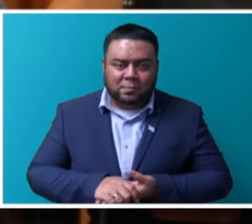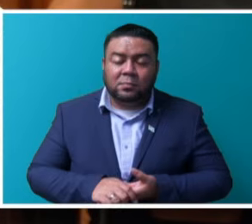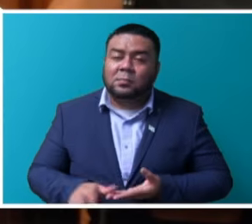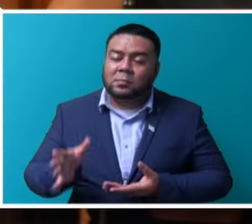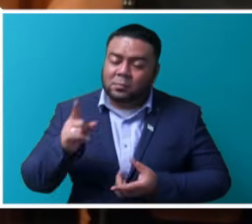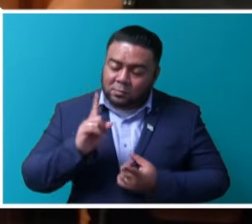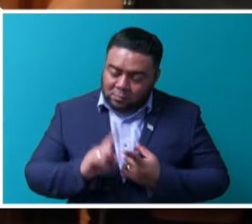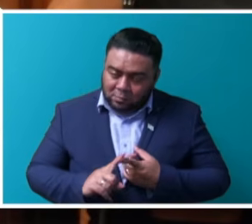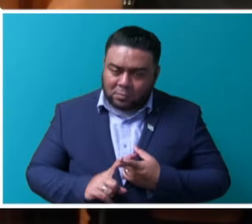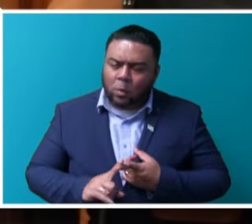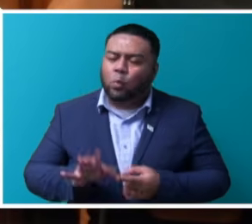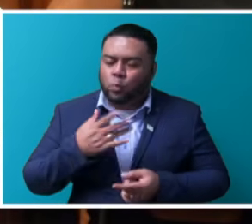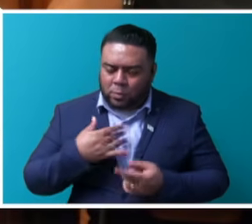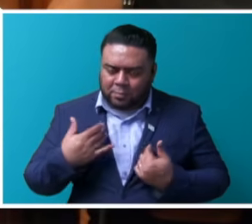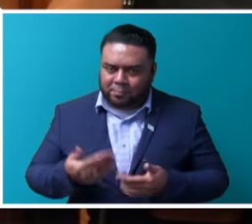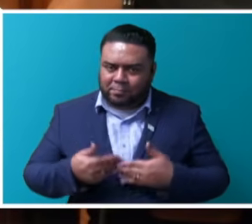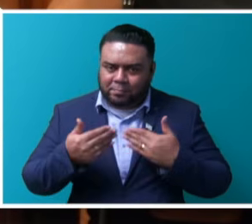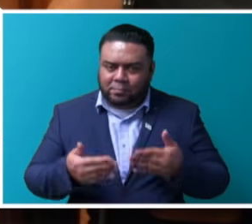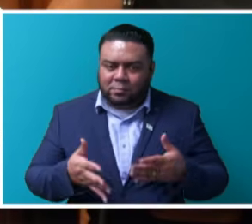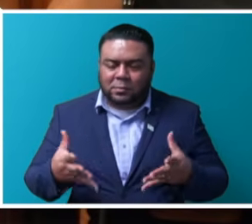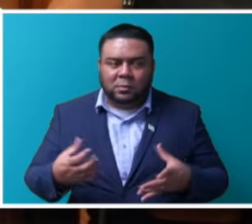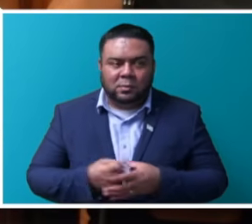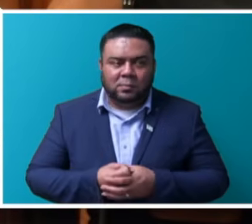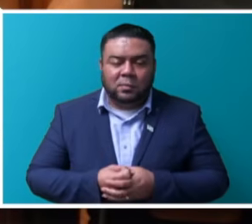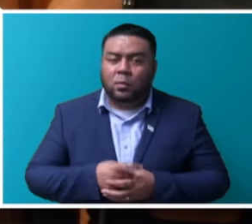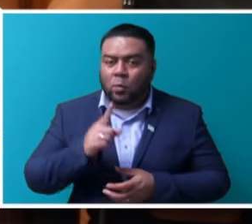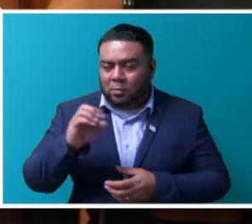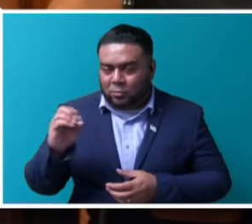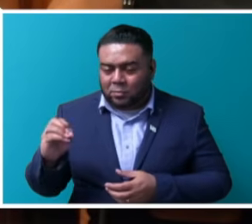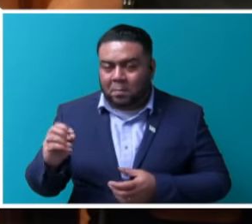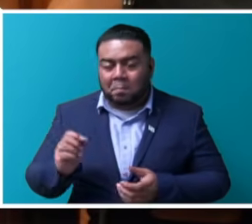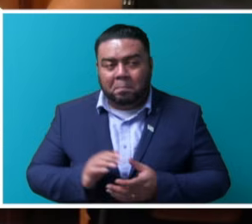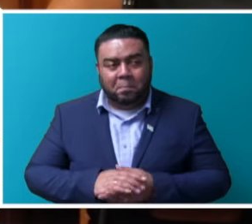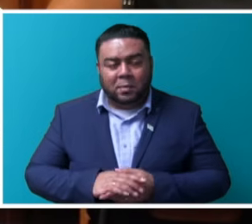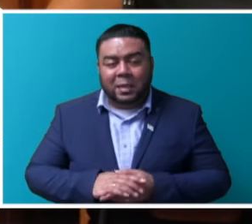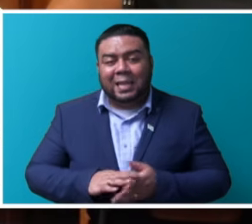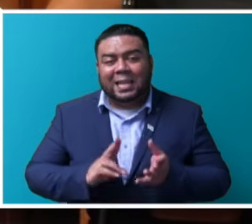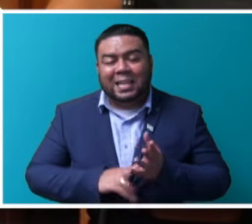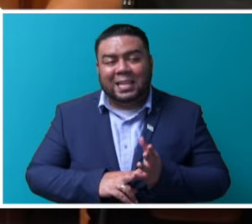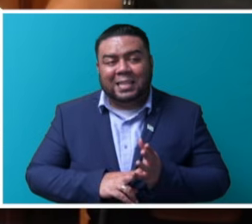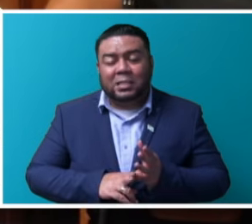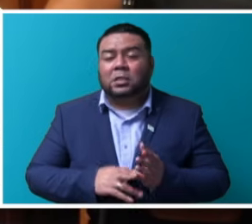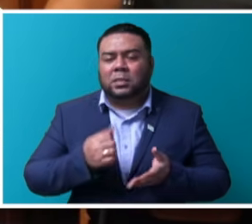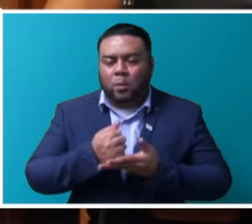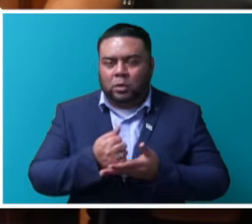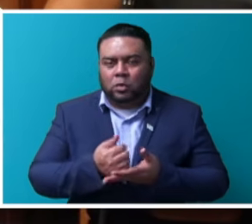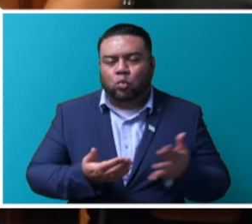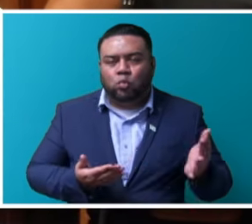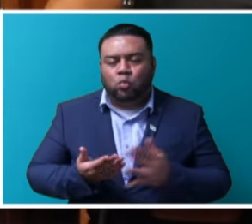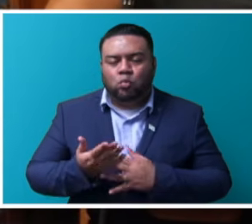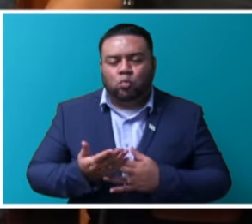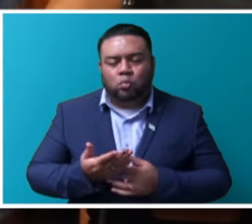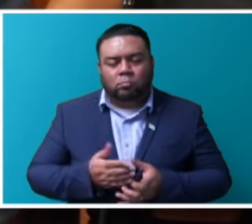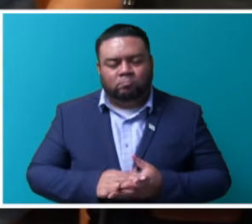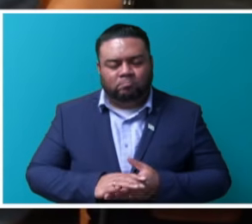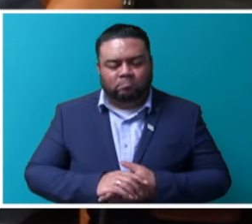Simultaneously, we are also advancing the construction of the 100-bed super specialty hospital in Nasinu. Supported through a grant by the Government